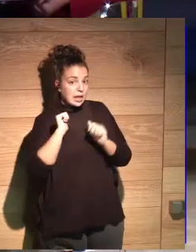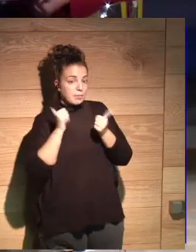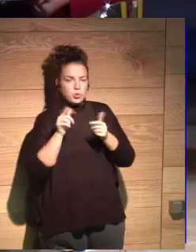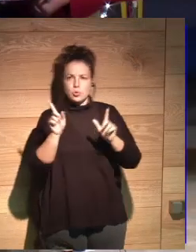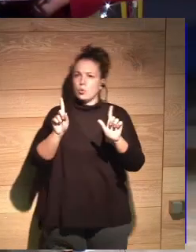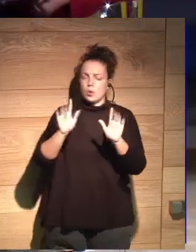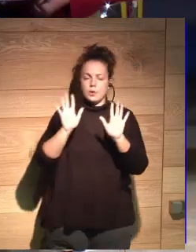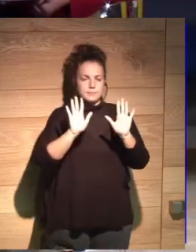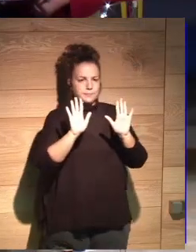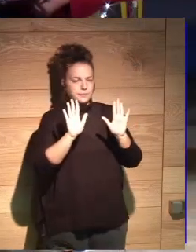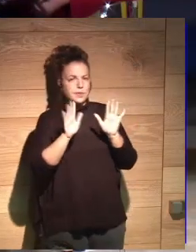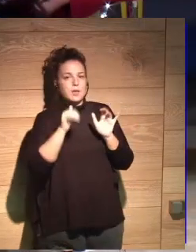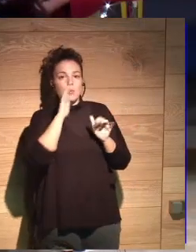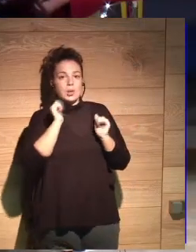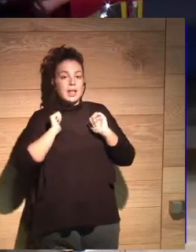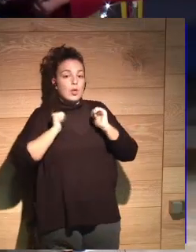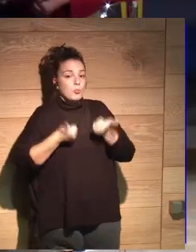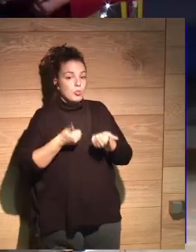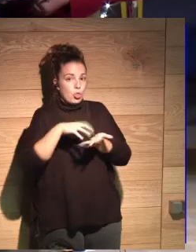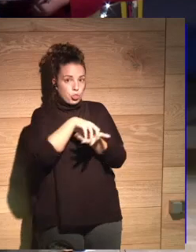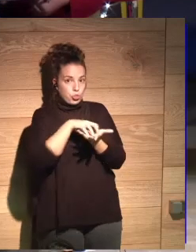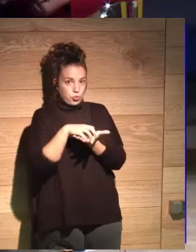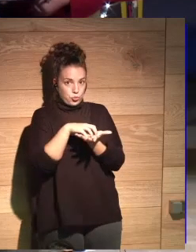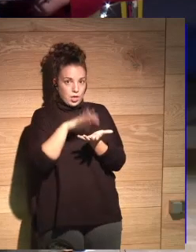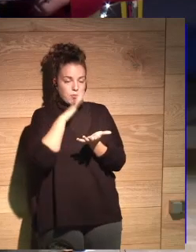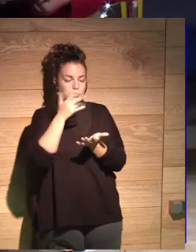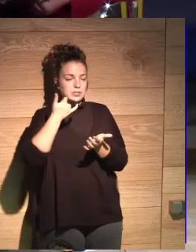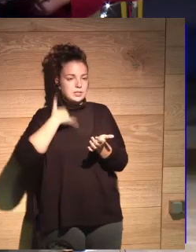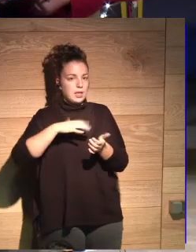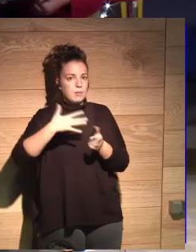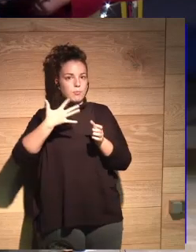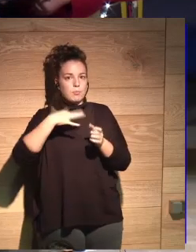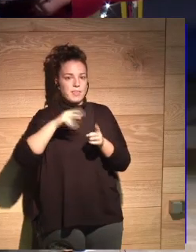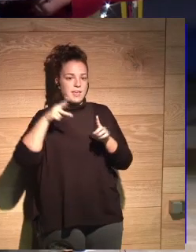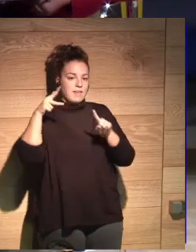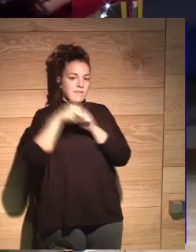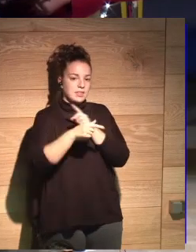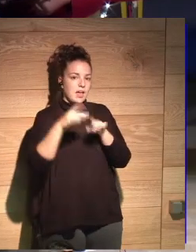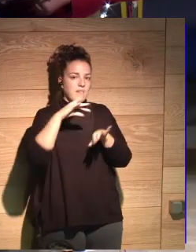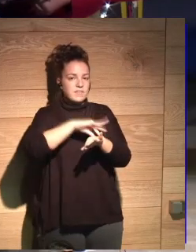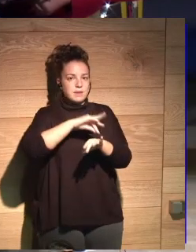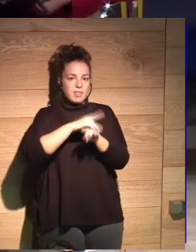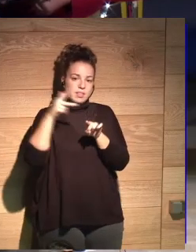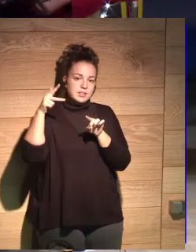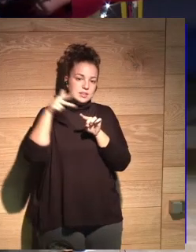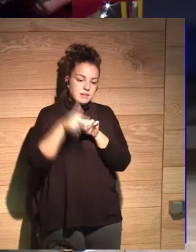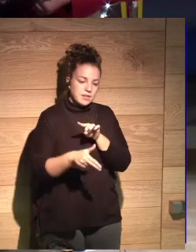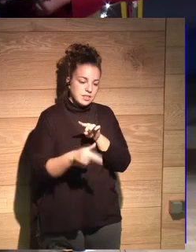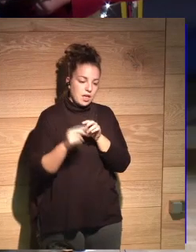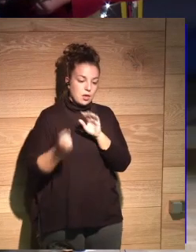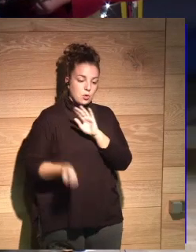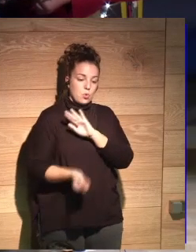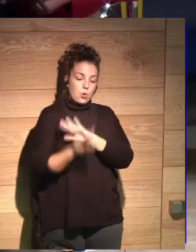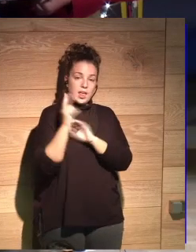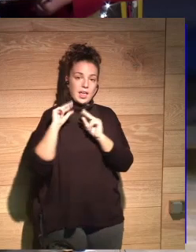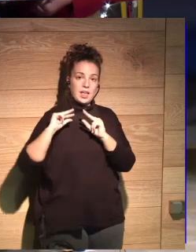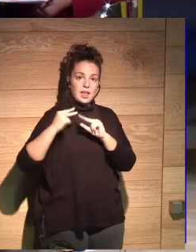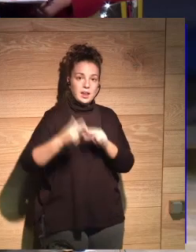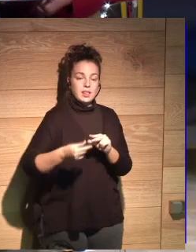I'm not arguing about that. But that's the beginning, let me tell you. Because if we can avoid to have some